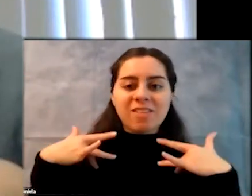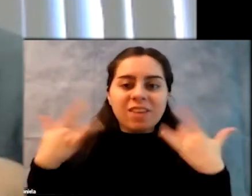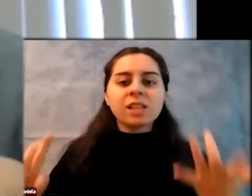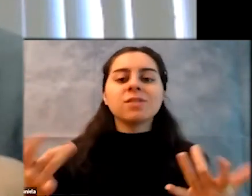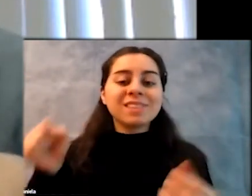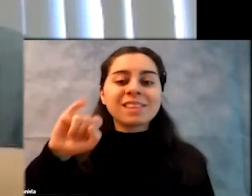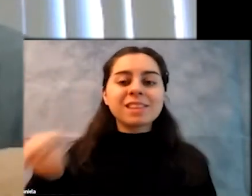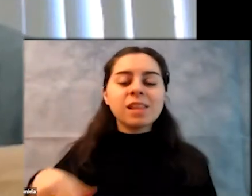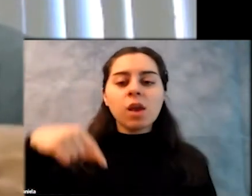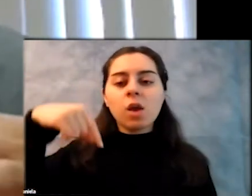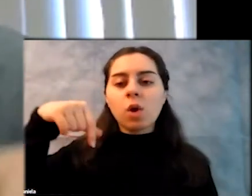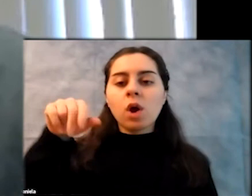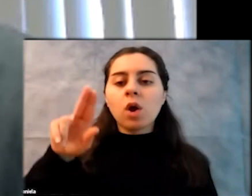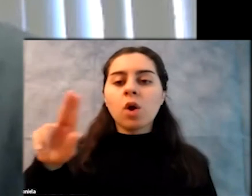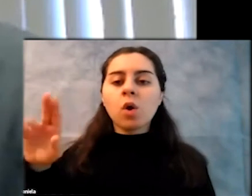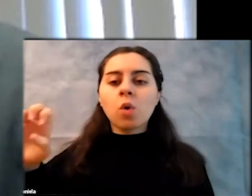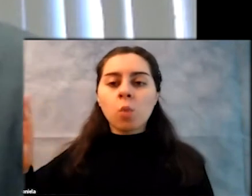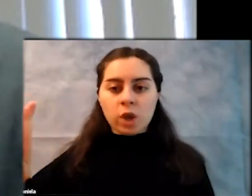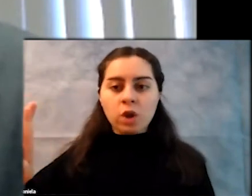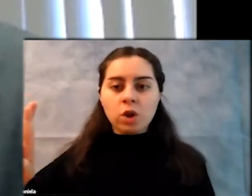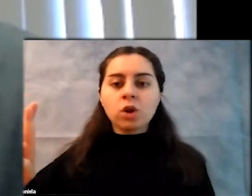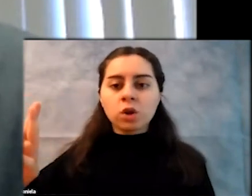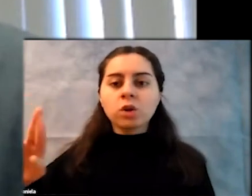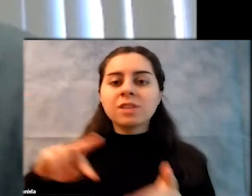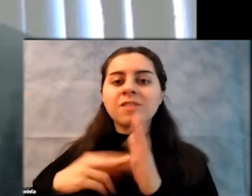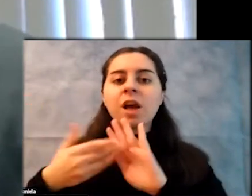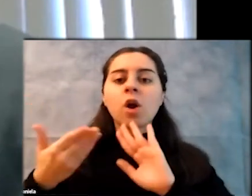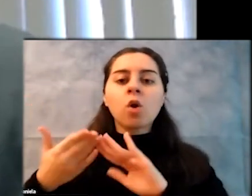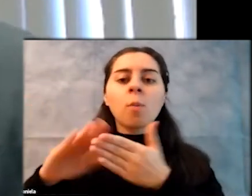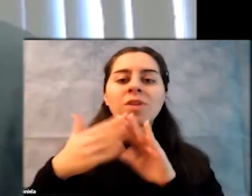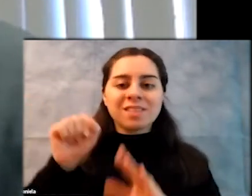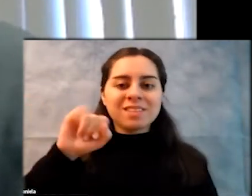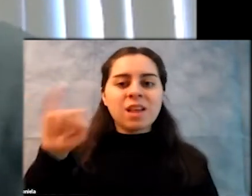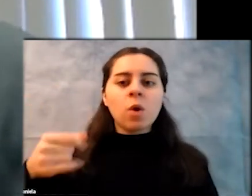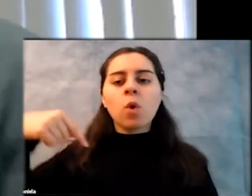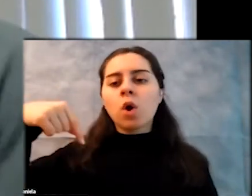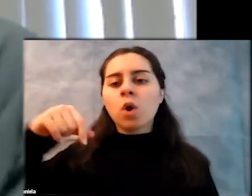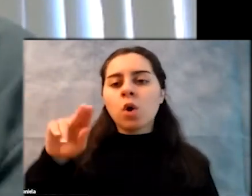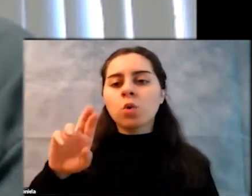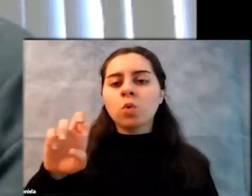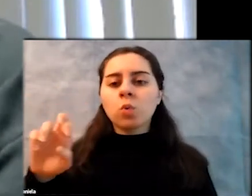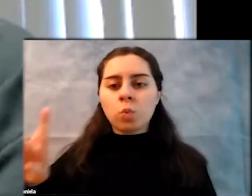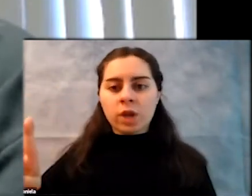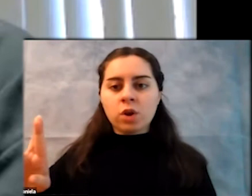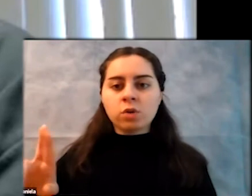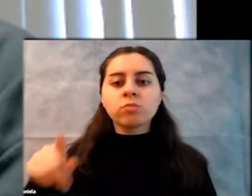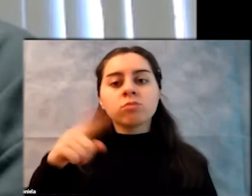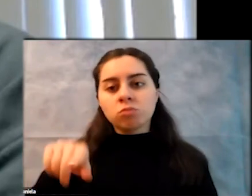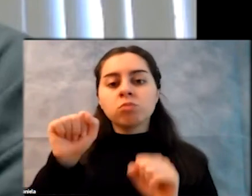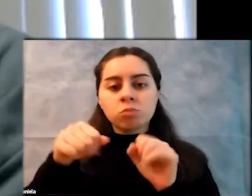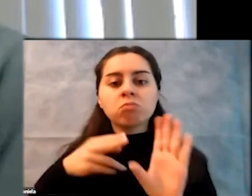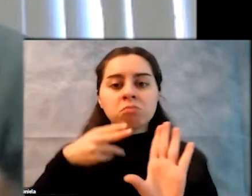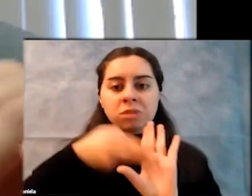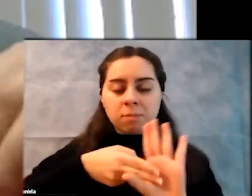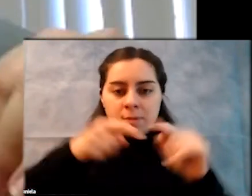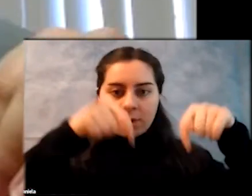and just the queer population and the queer community in San Juan. And you can RSVP for San Juan Queer